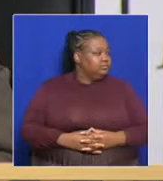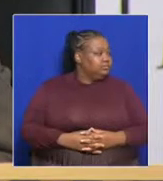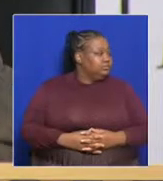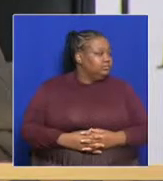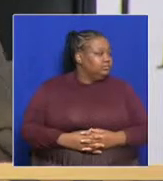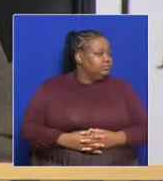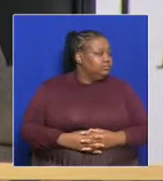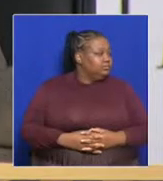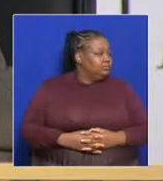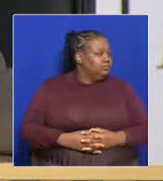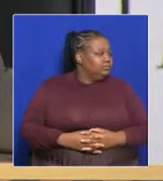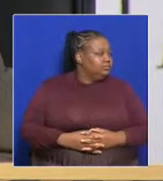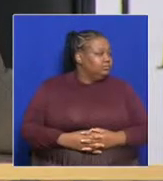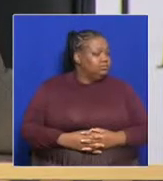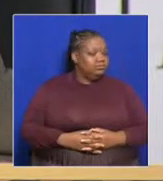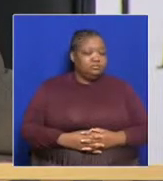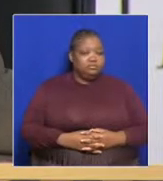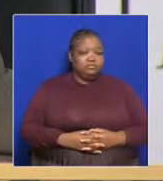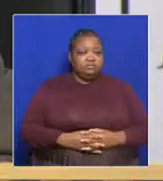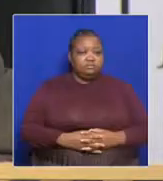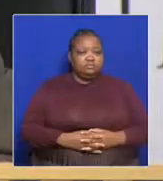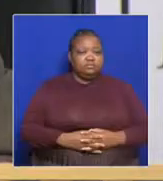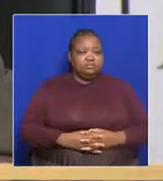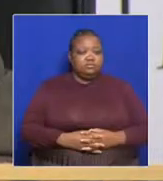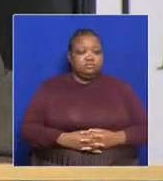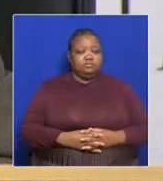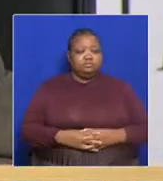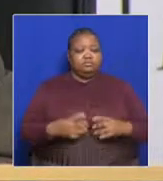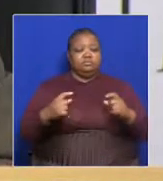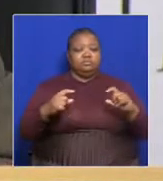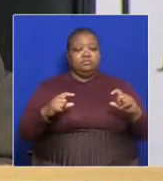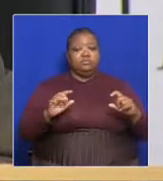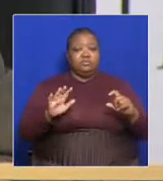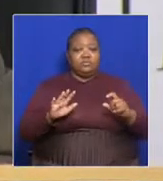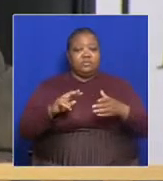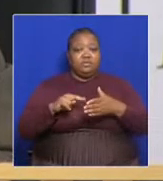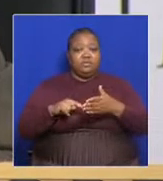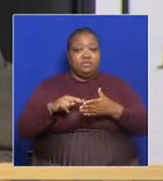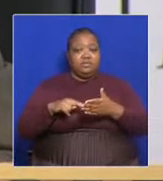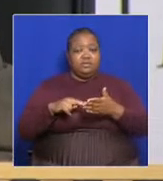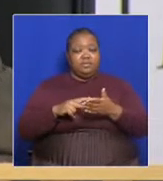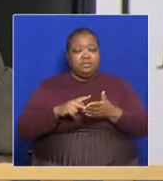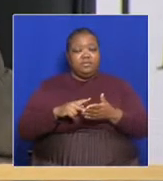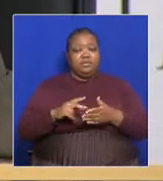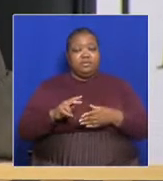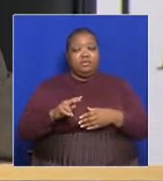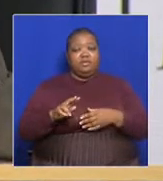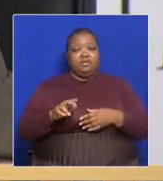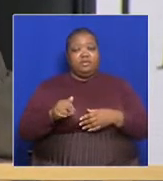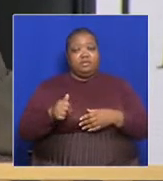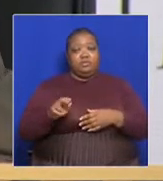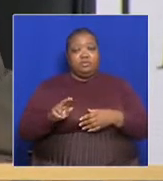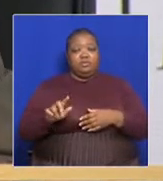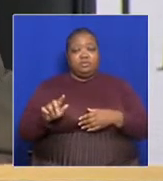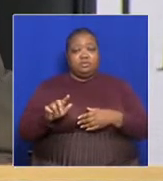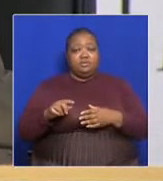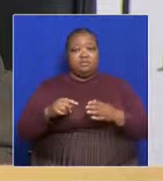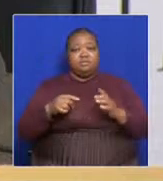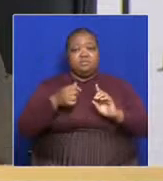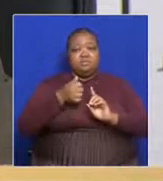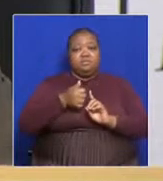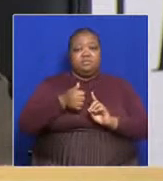Listening? Okay. Commissioner, may I read paragraph 5 of page 627? Yes, you may. Sergeant Mkize and I, together with